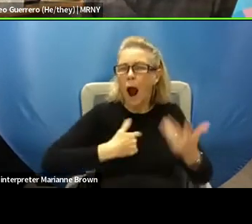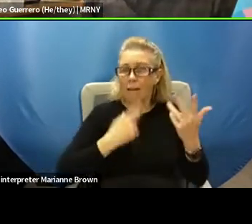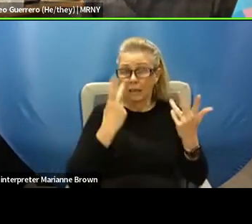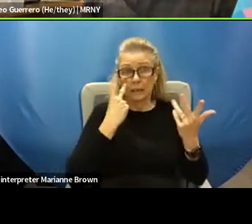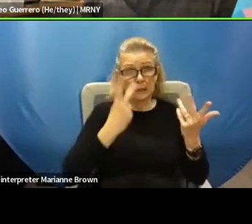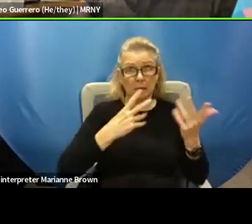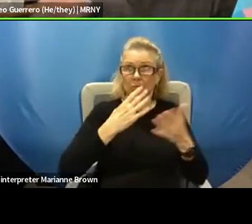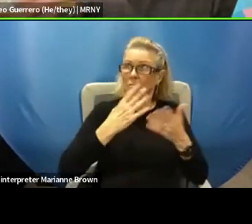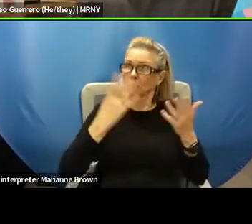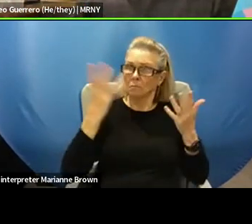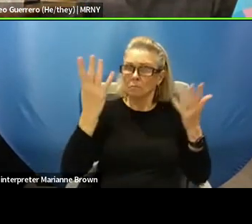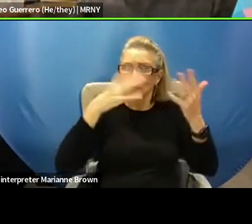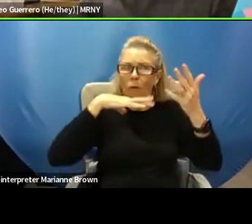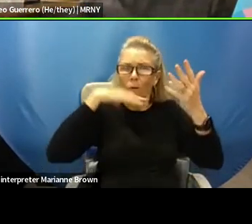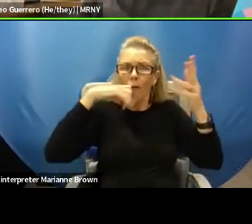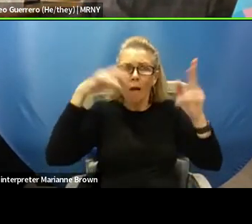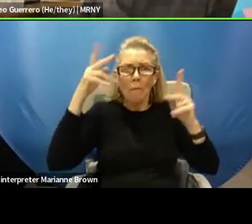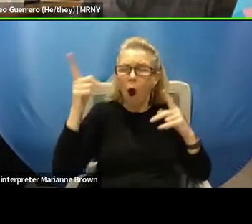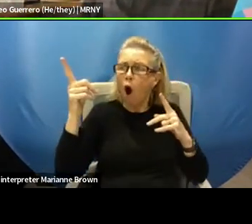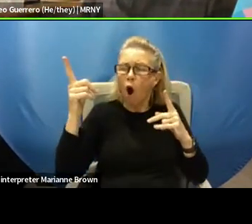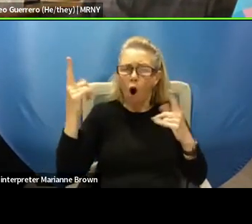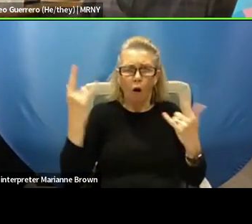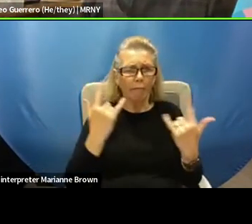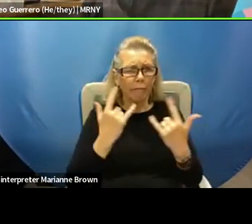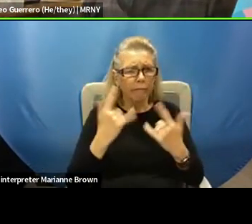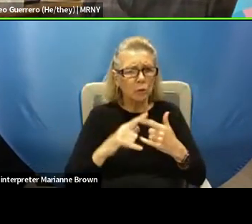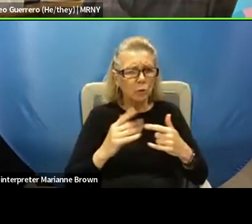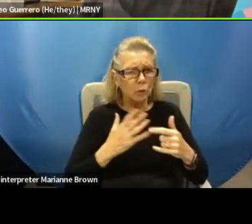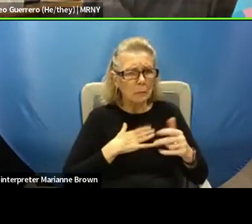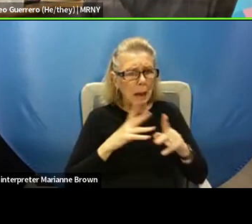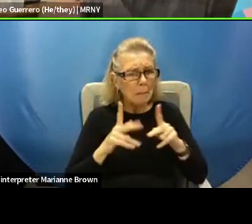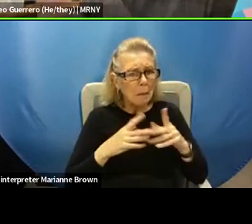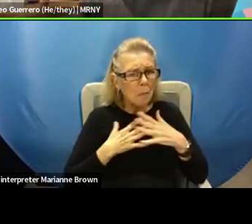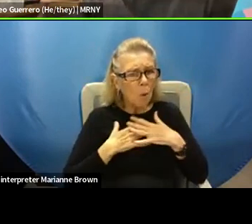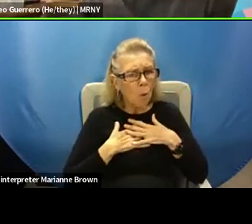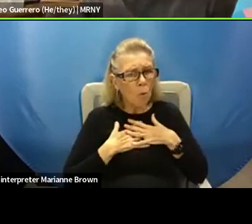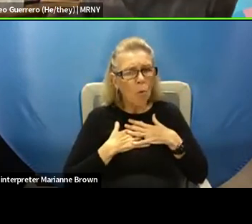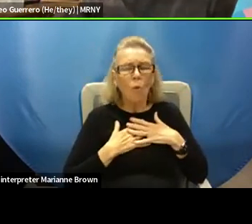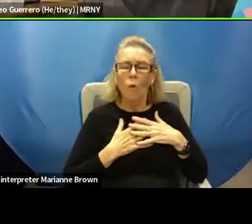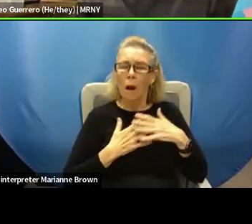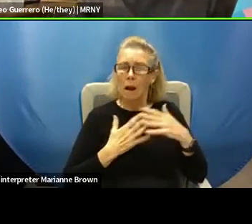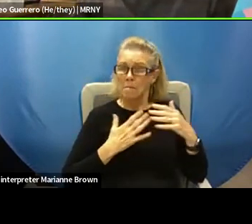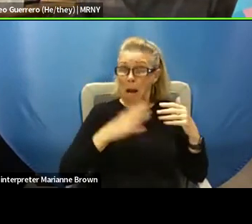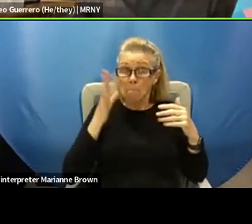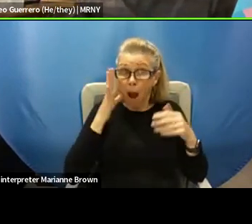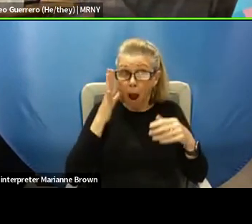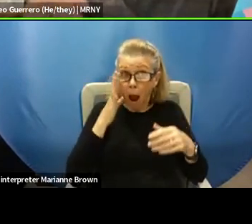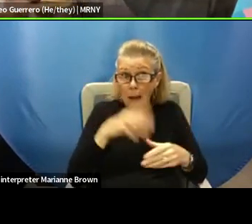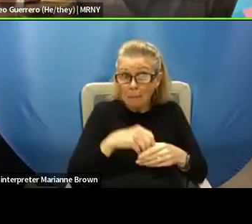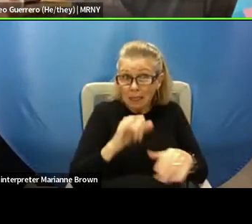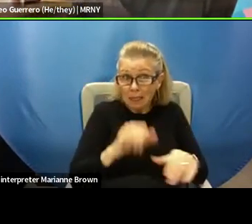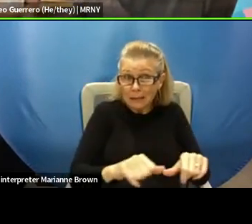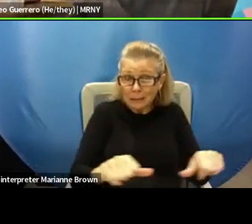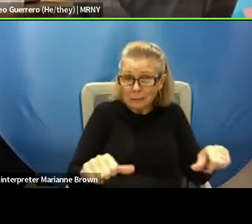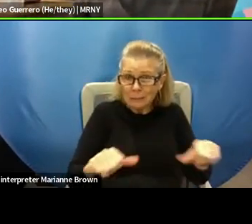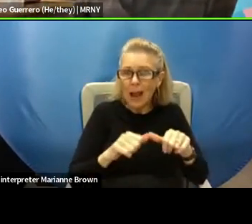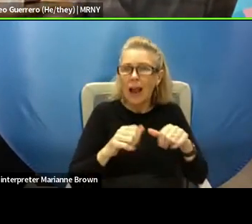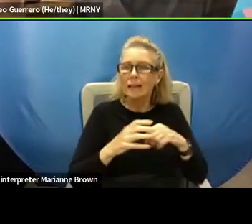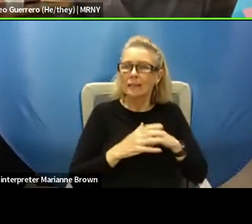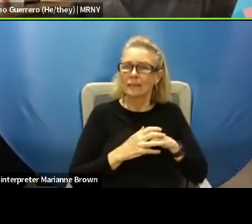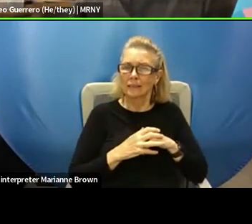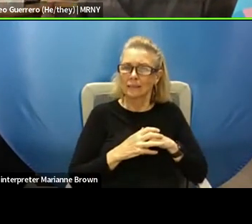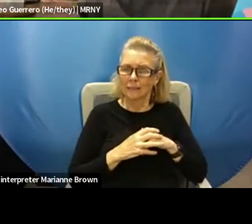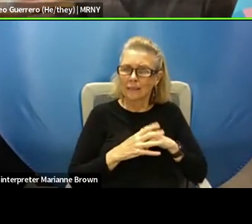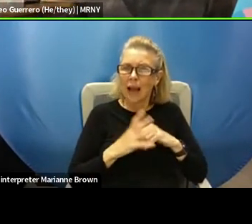elders like being loving to my people, like having my mom in that space, like also educating on